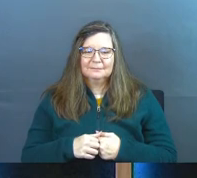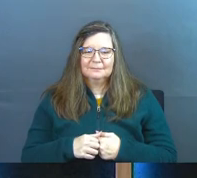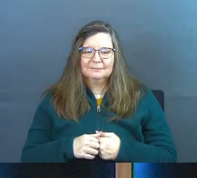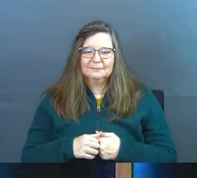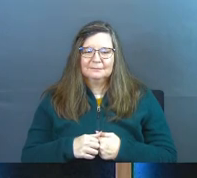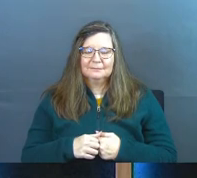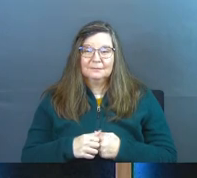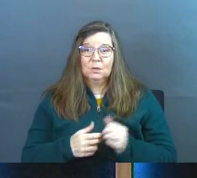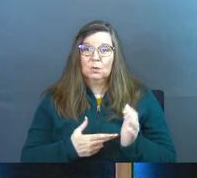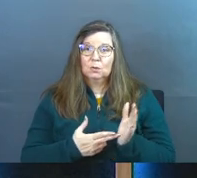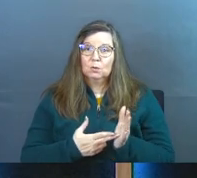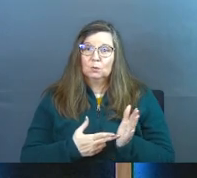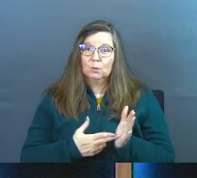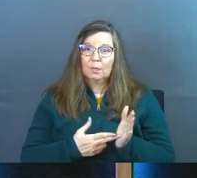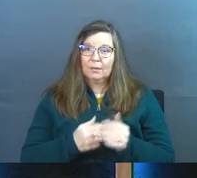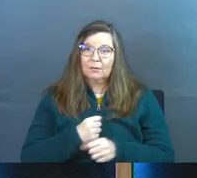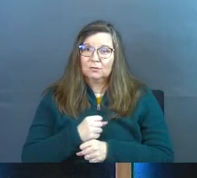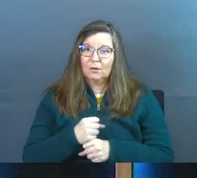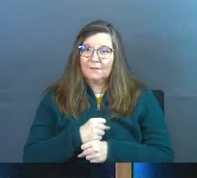Truth.